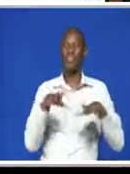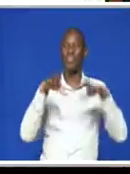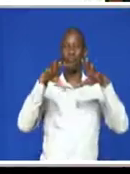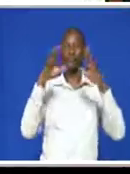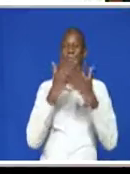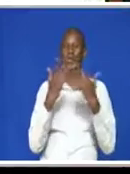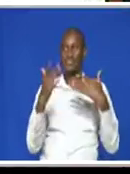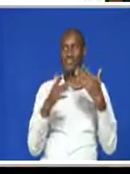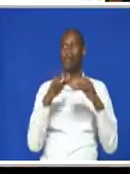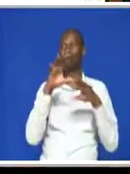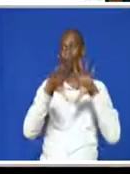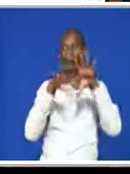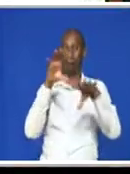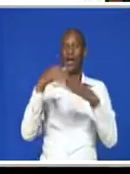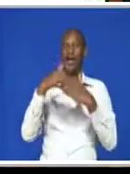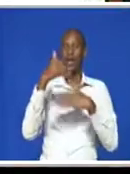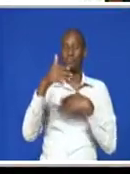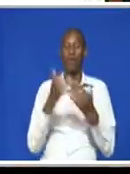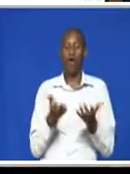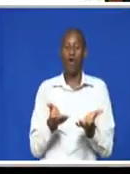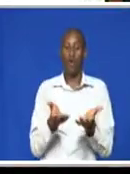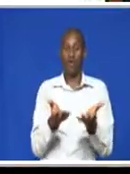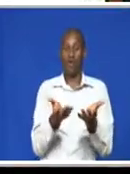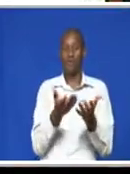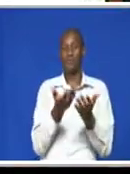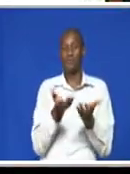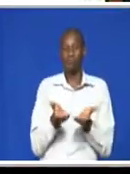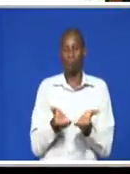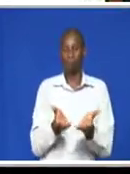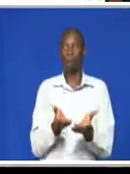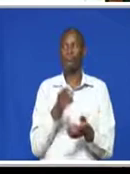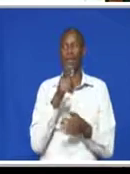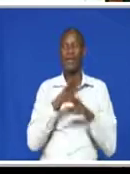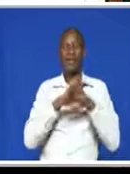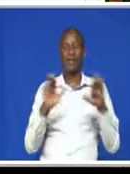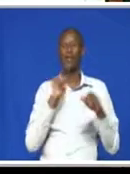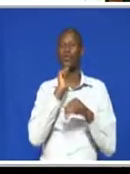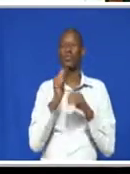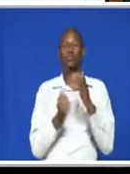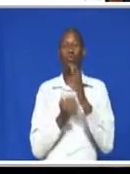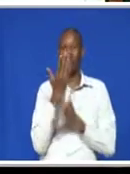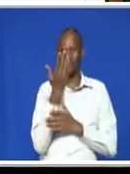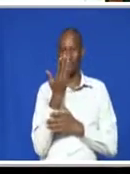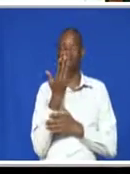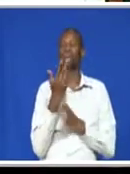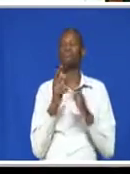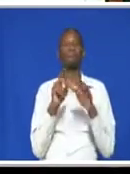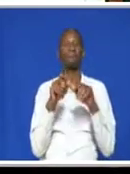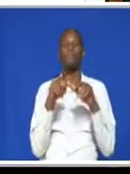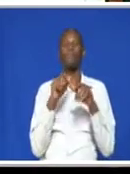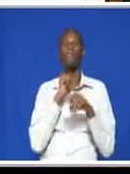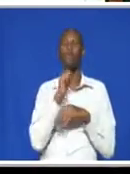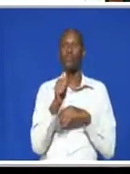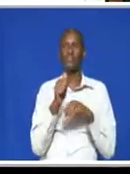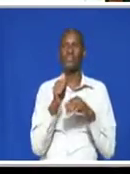materials left everywhere after the coal has been extracted. So this land that is no longer productive, it is no longer scenic,